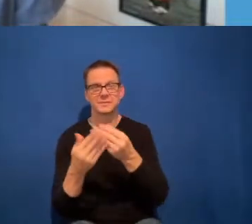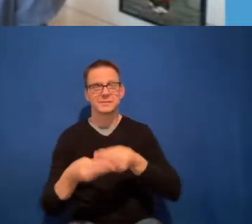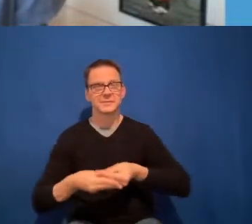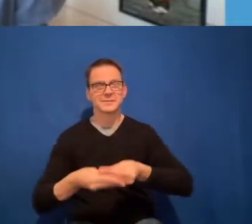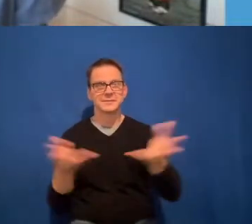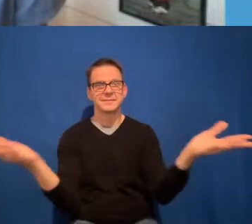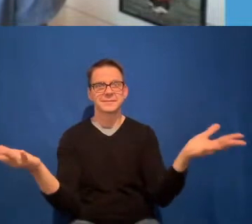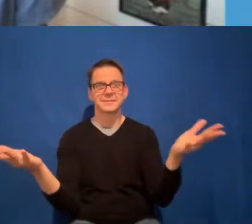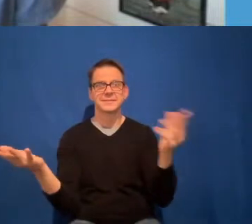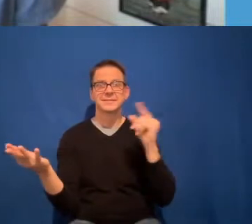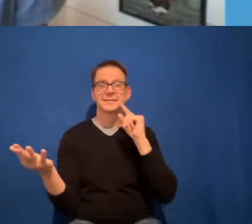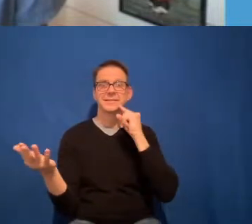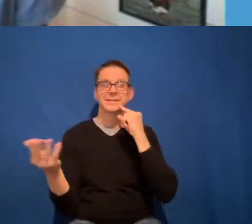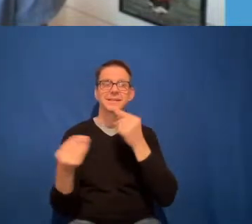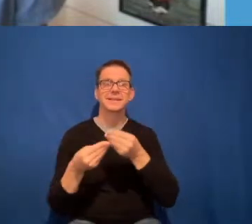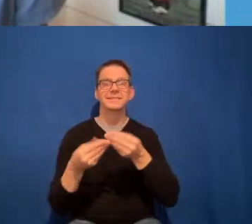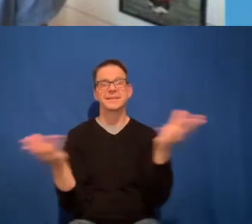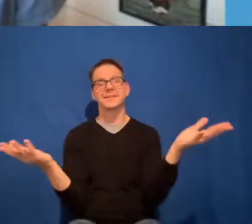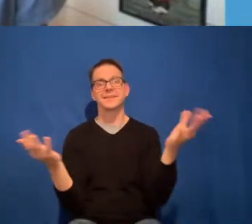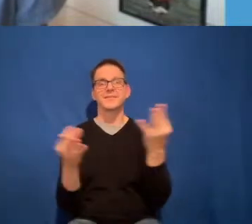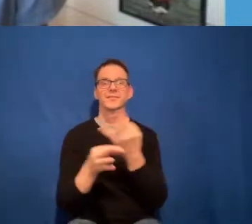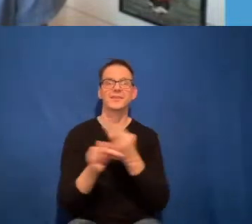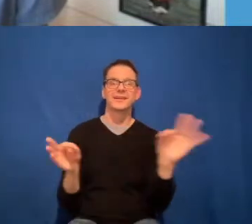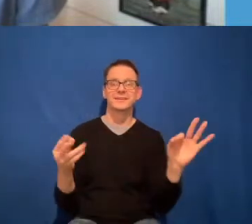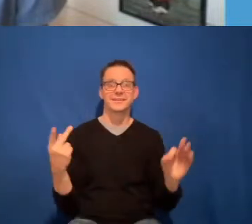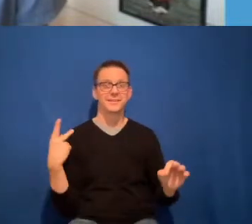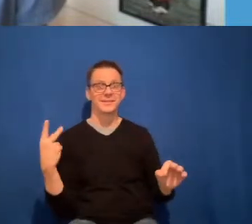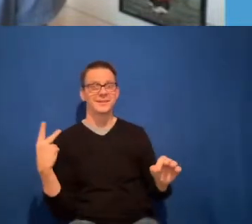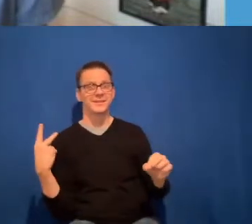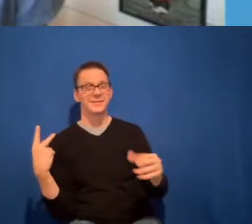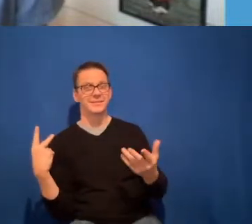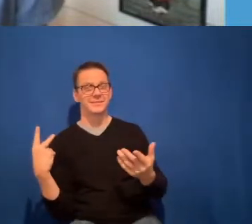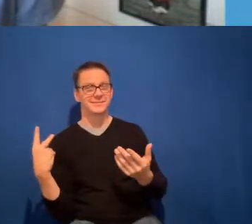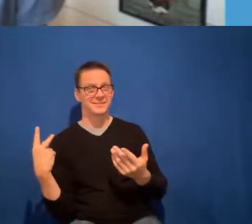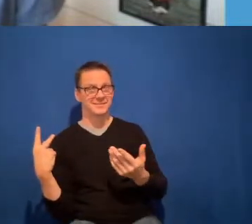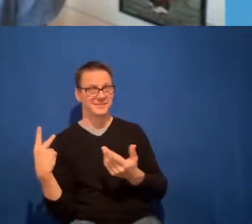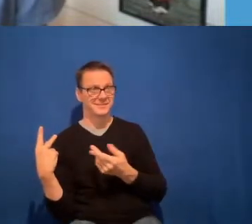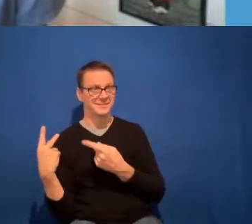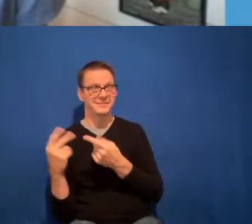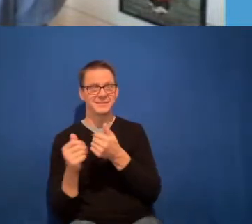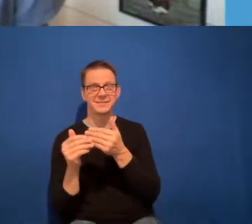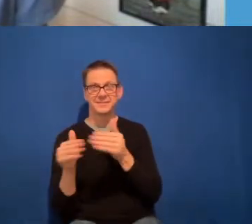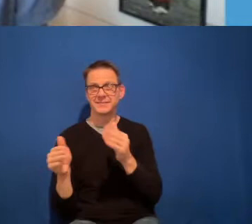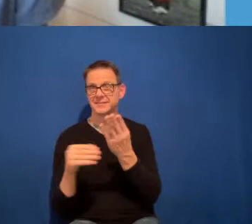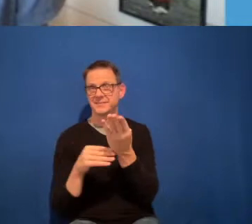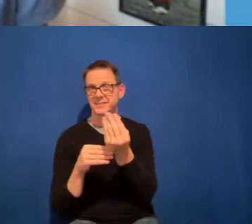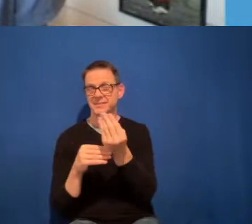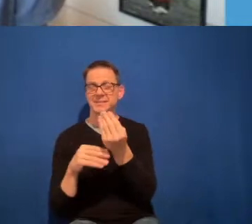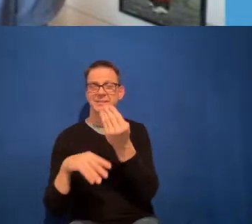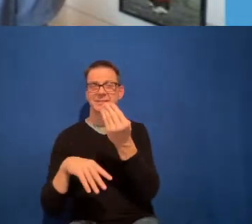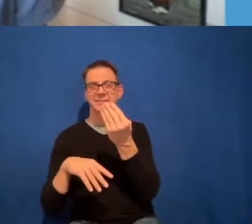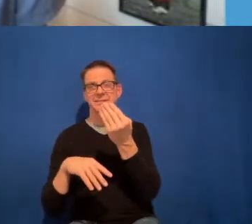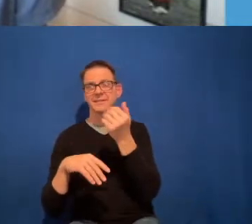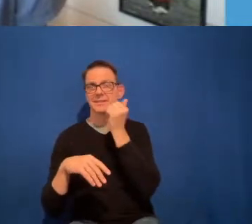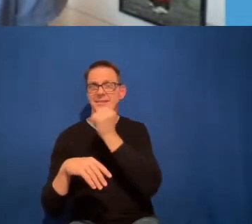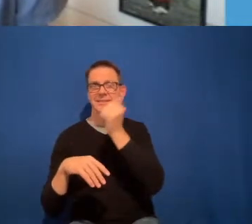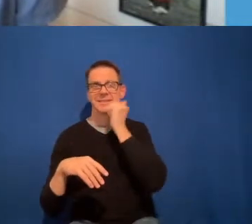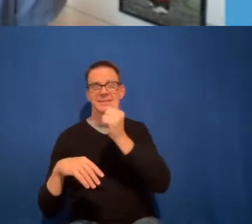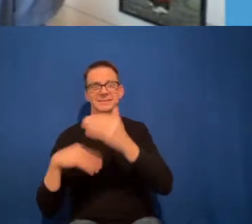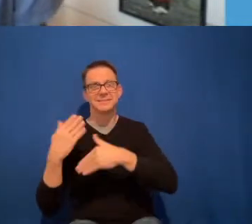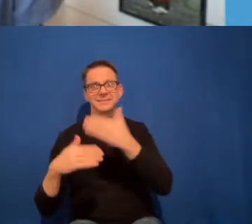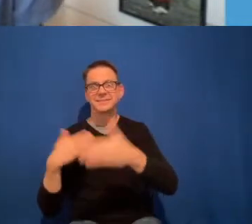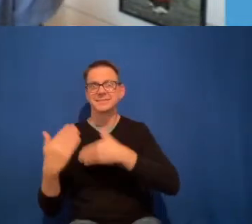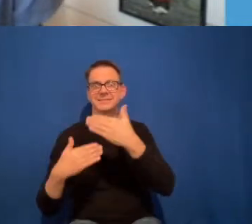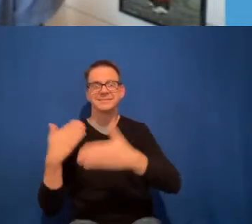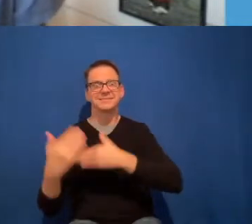of 14 per person per day when we were at COP. So my daughter and I came home with, like,